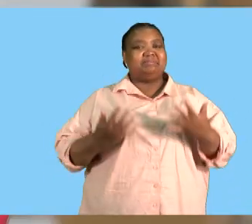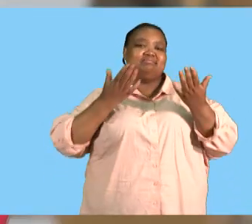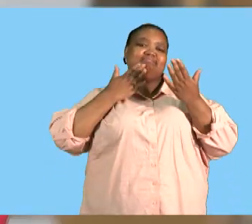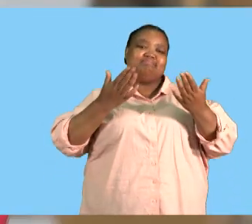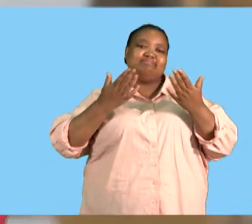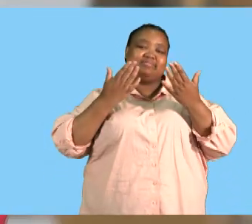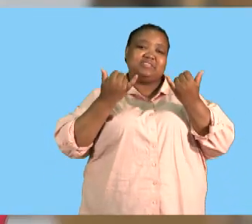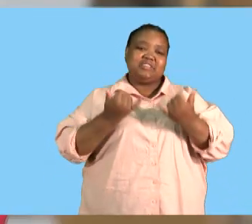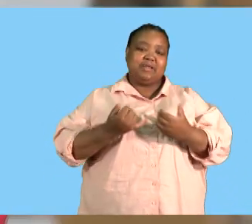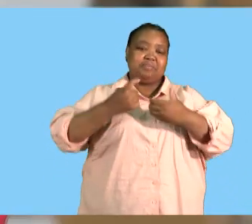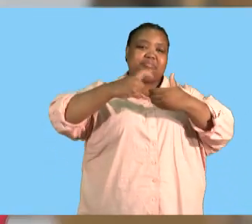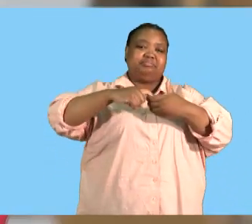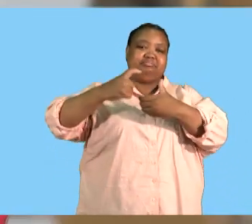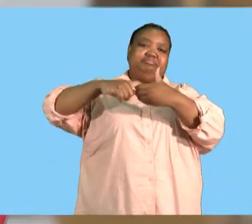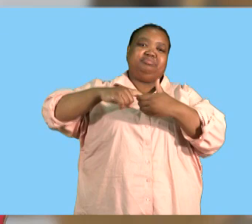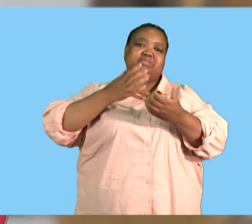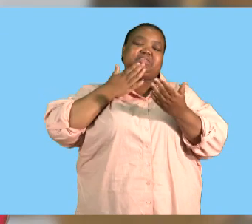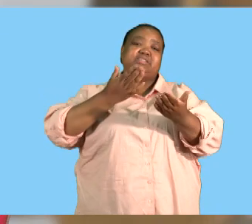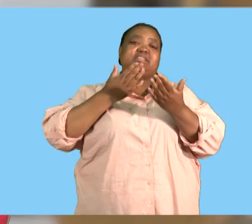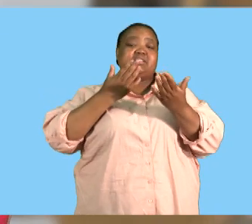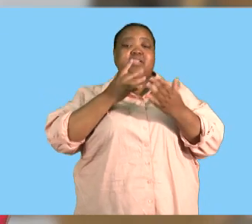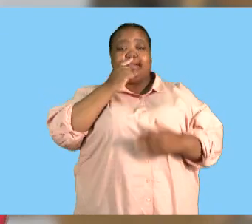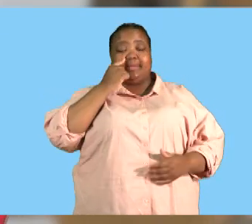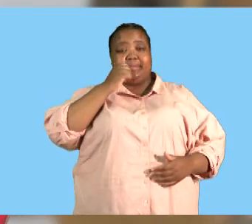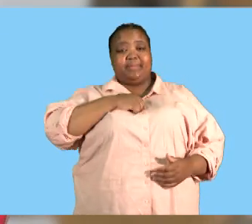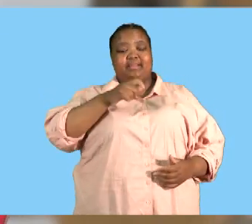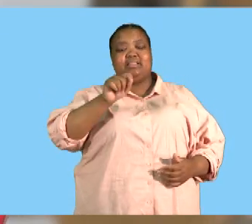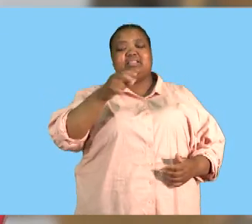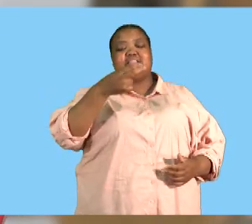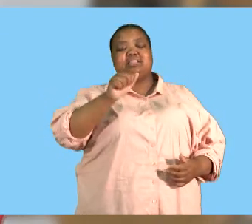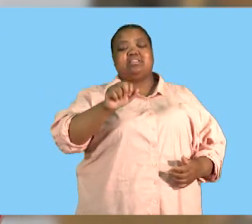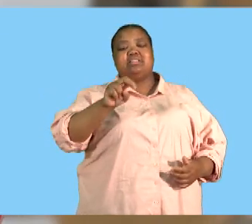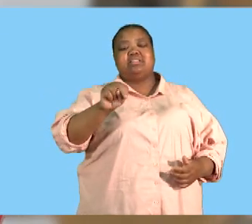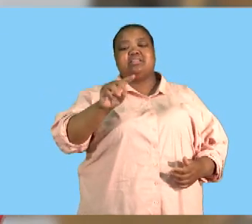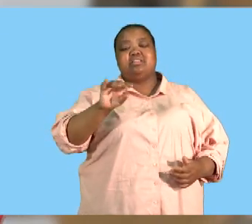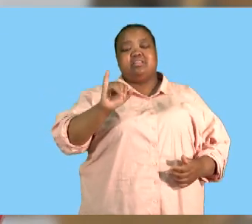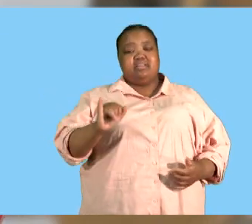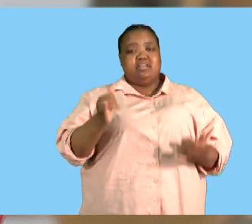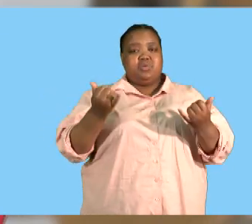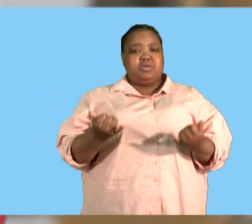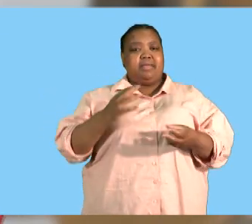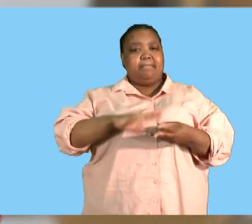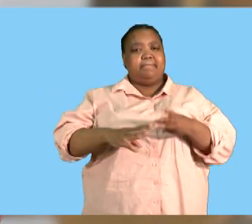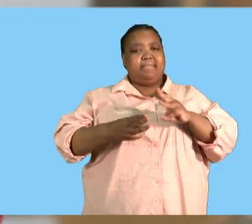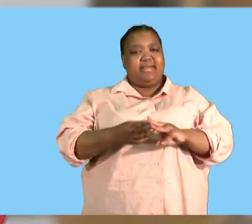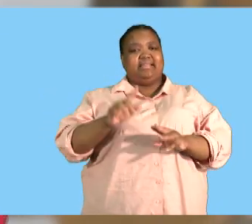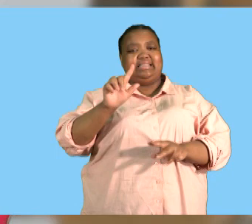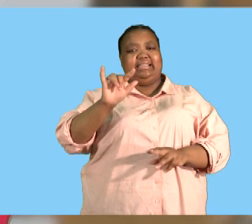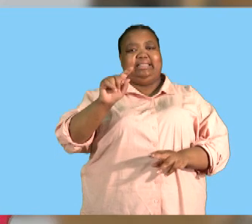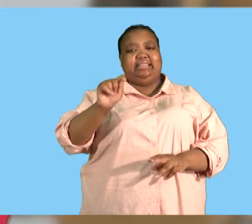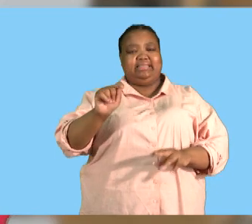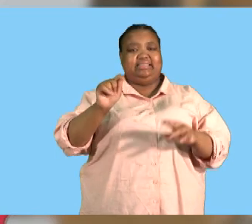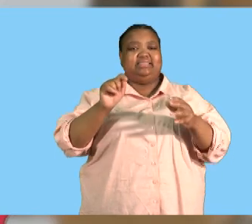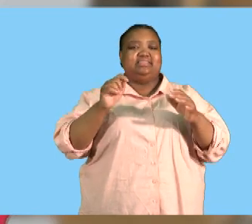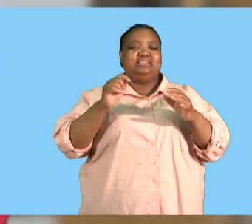everyone, and thank you for joining me. My name is Thandin Tlapo, and today we are looking at Mathematical Literacy, Grade 10, Final